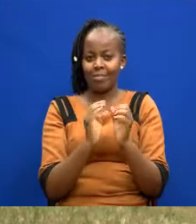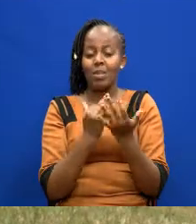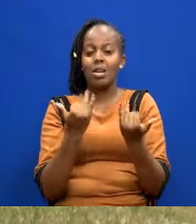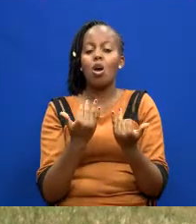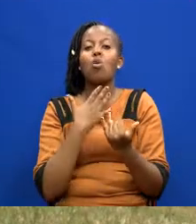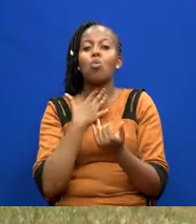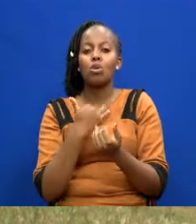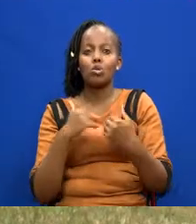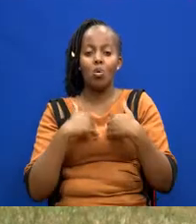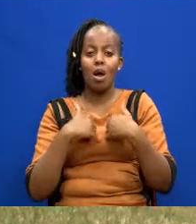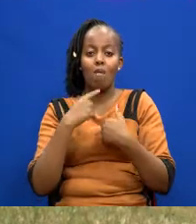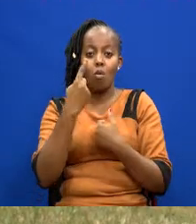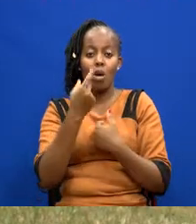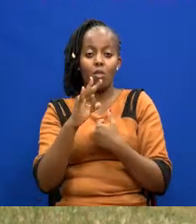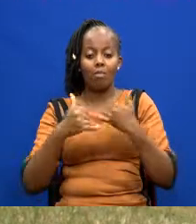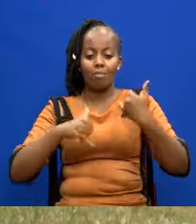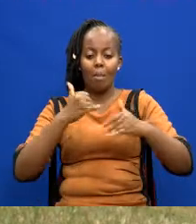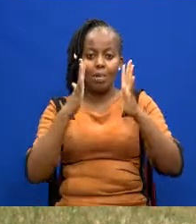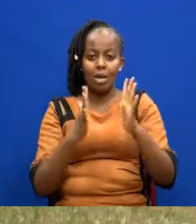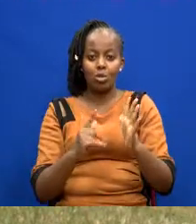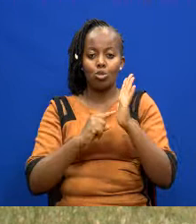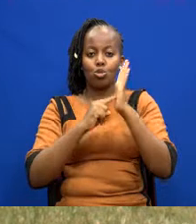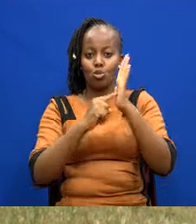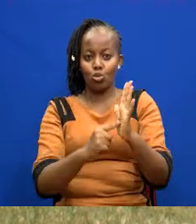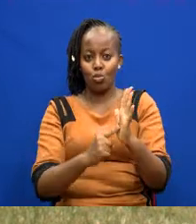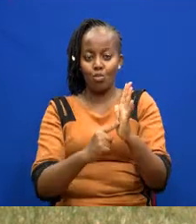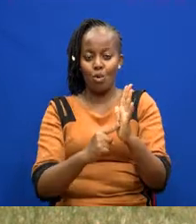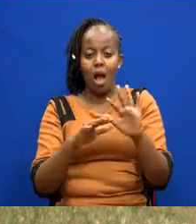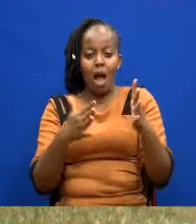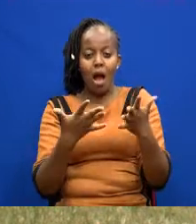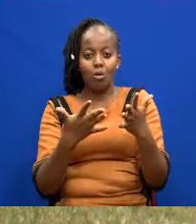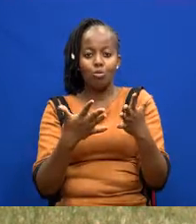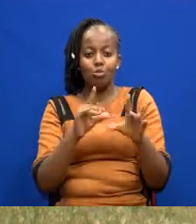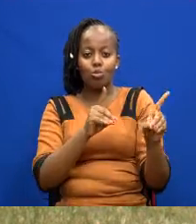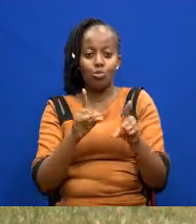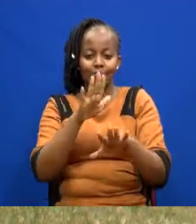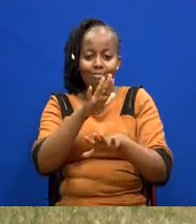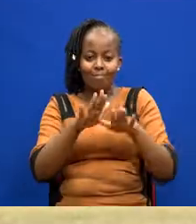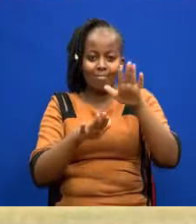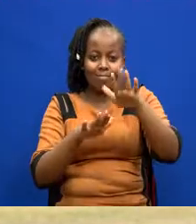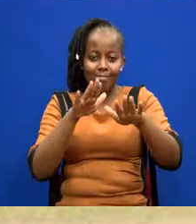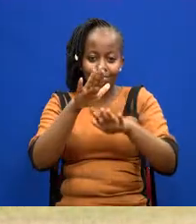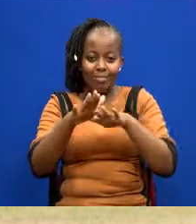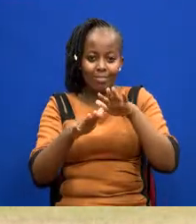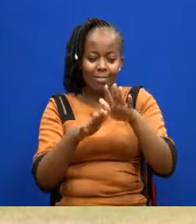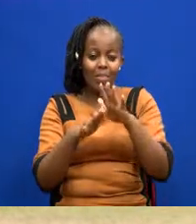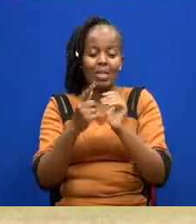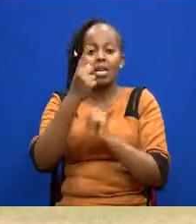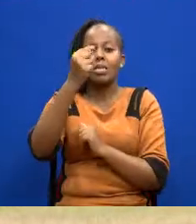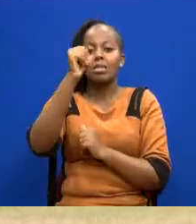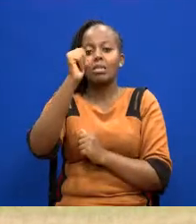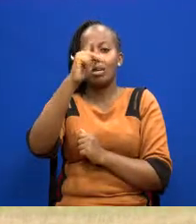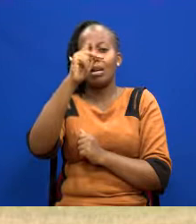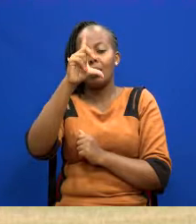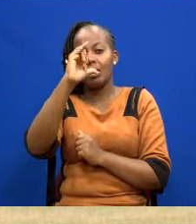place. So we're going to have one of the players demonstrate a proper step-by-step technique for tackling